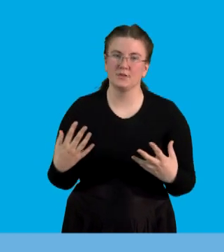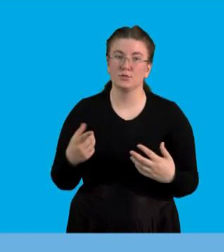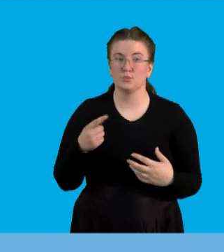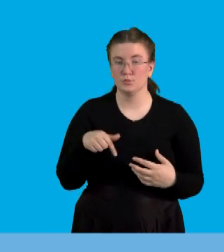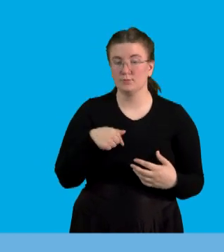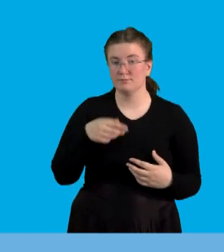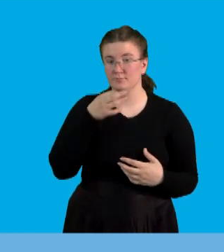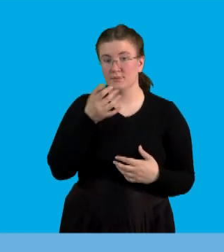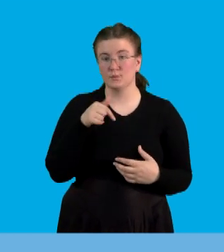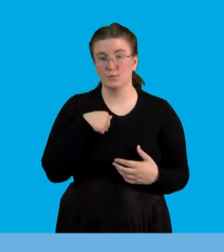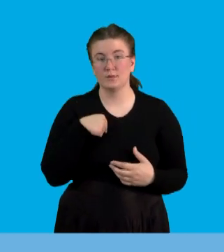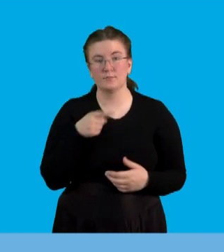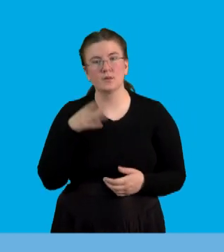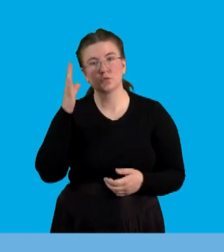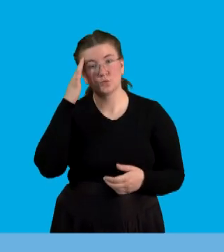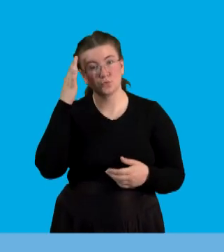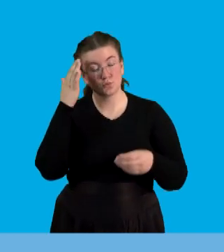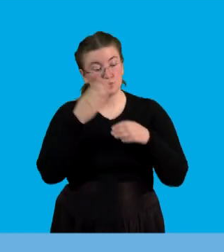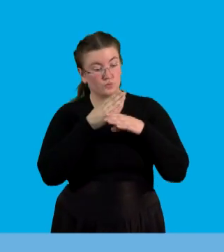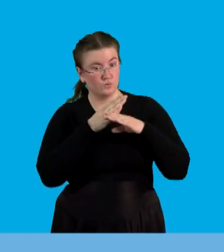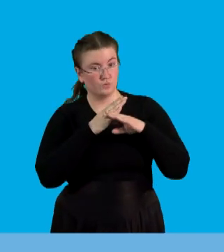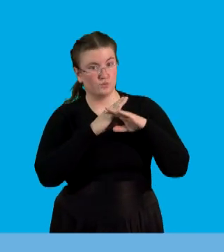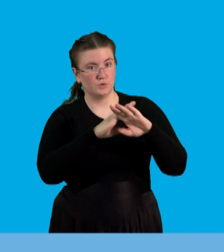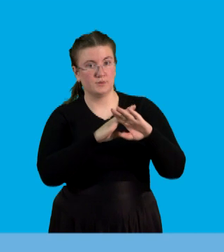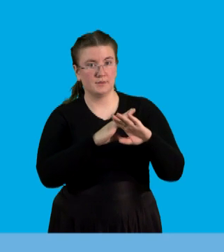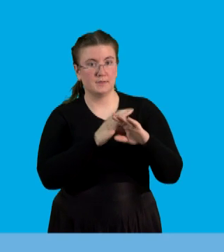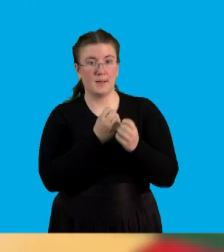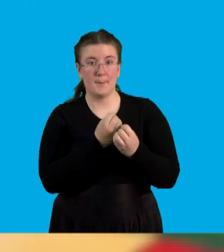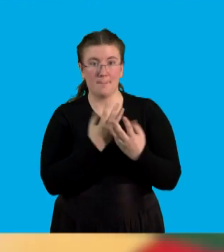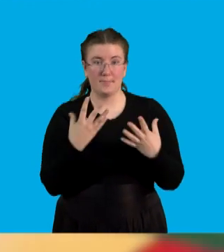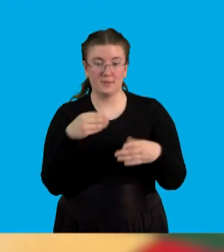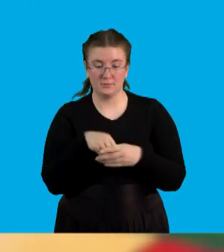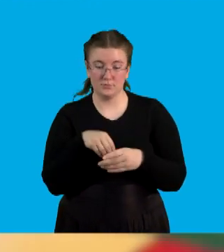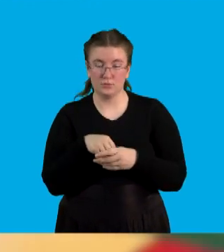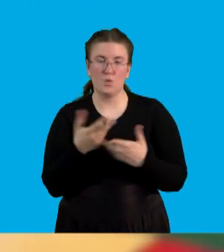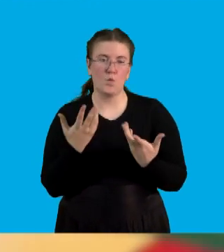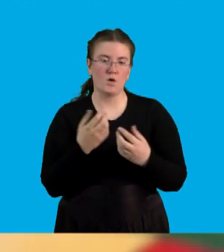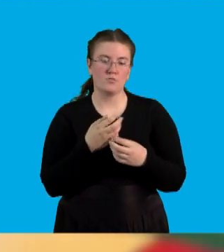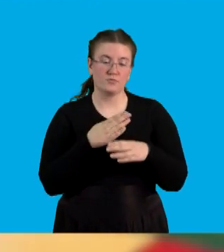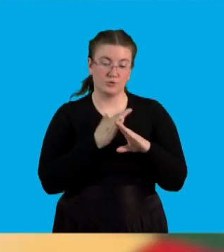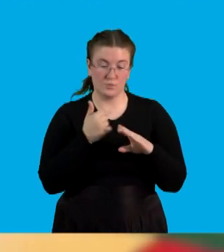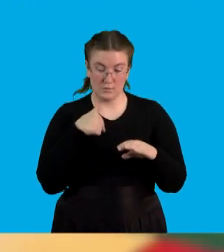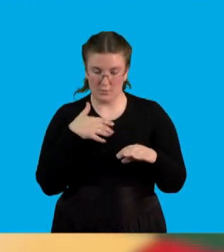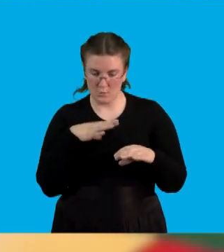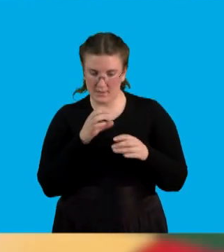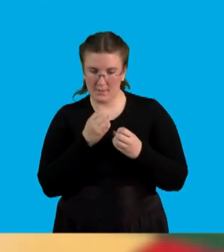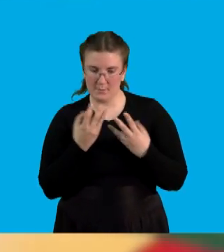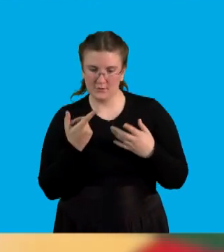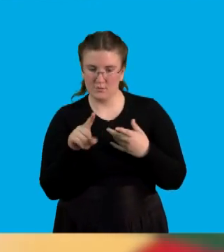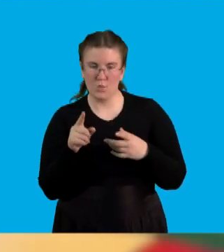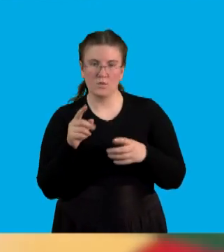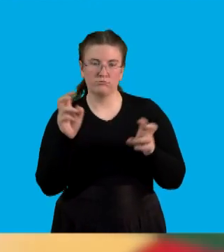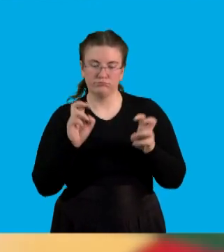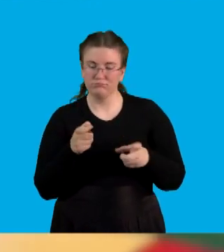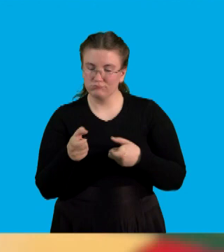this resistor. So as we have said, we need to know how much resistance is required or how much resistance we want in order to control the